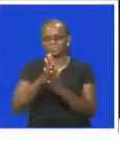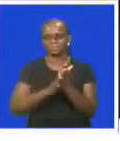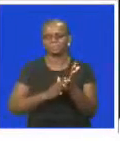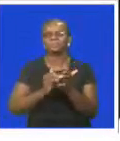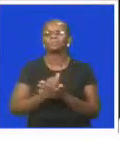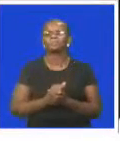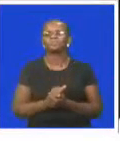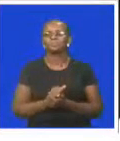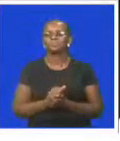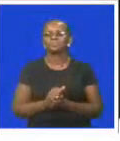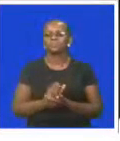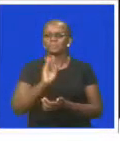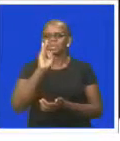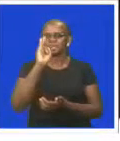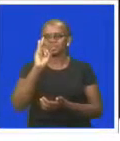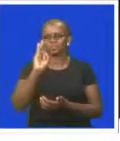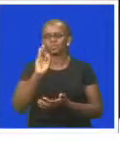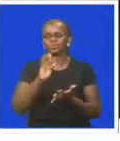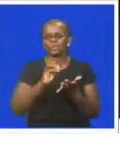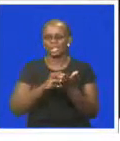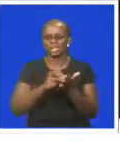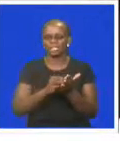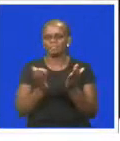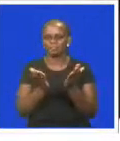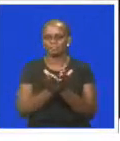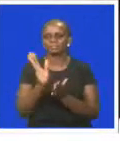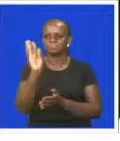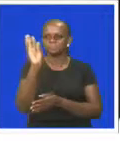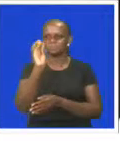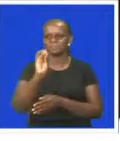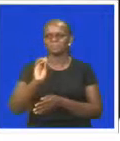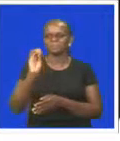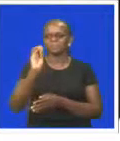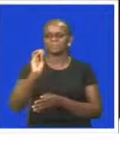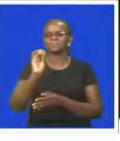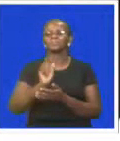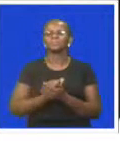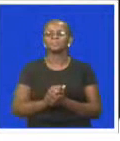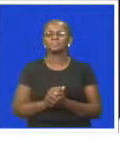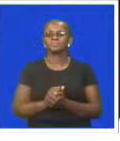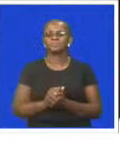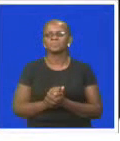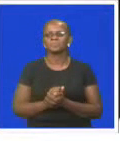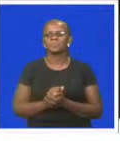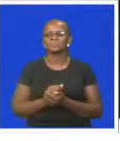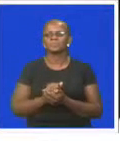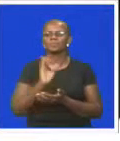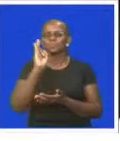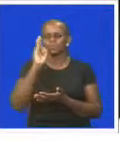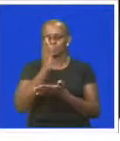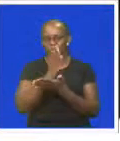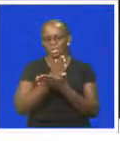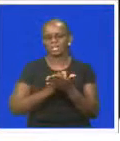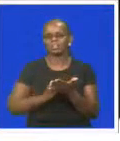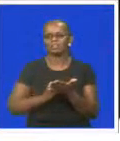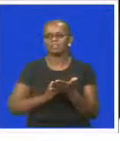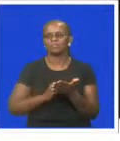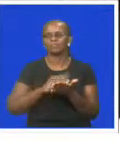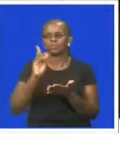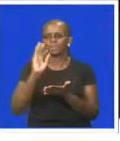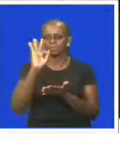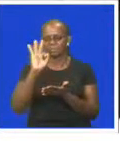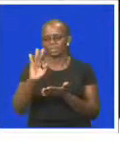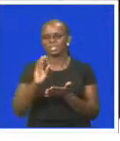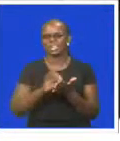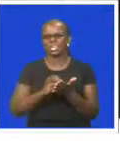2 p.m. until 2:30 p.m., we have the Grade Zero lesson. From 2:30 p.m. until 3 p.m., we have